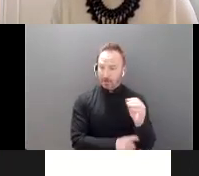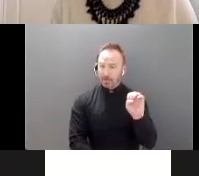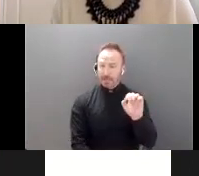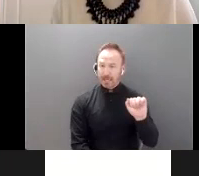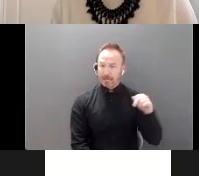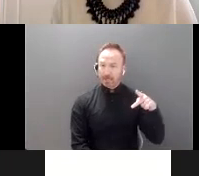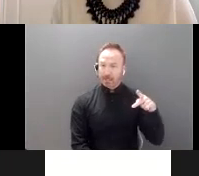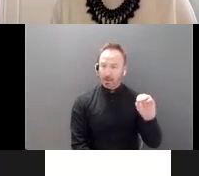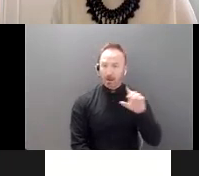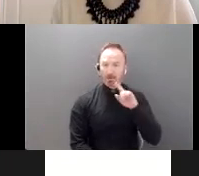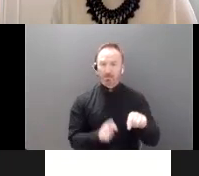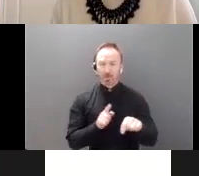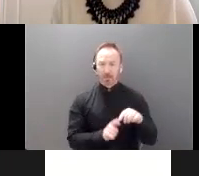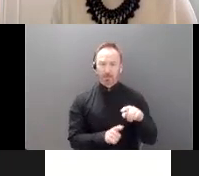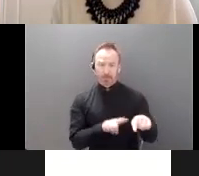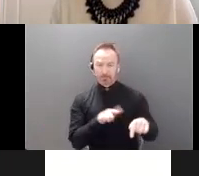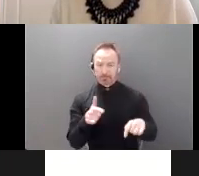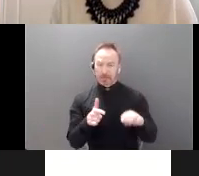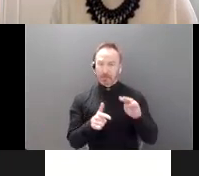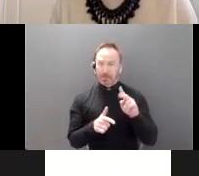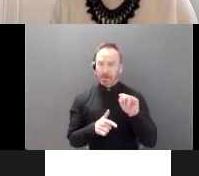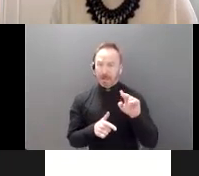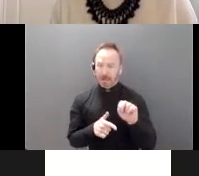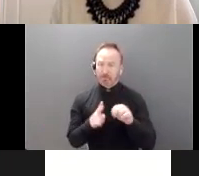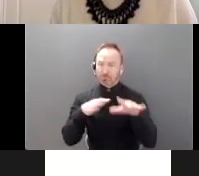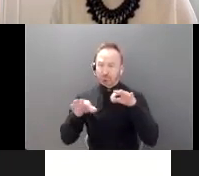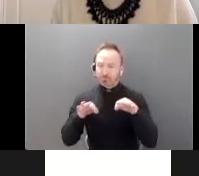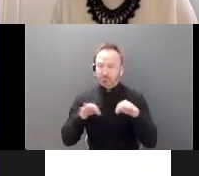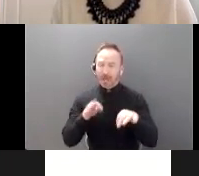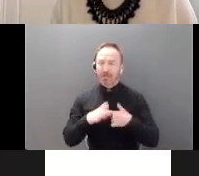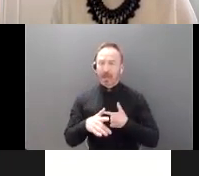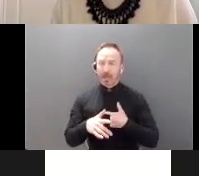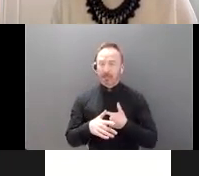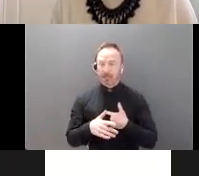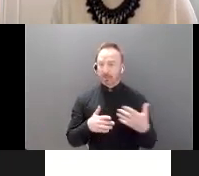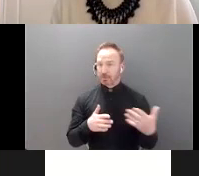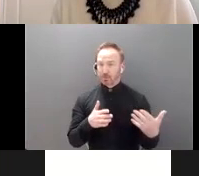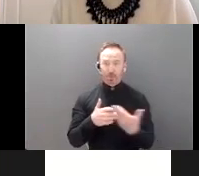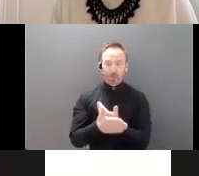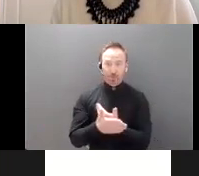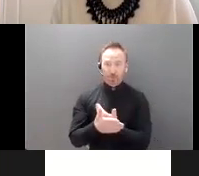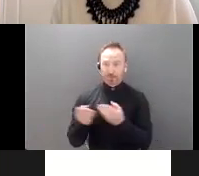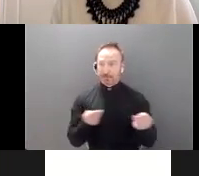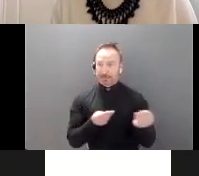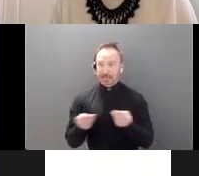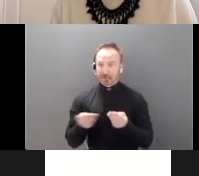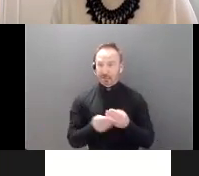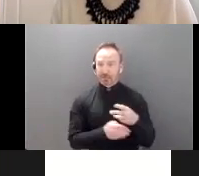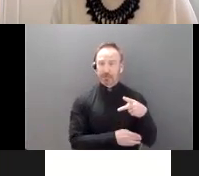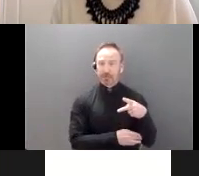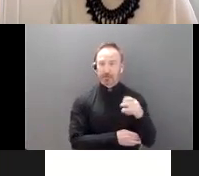on defining what elder mediation is, the new Elder Mediation Pilot Project, which is really